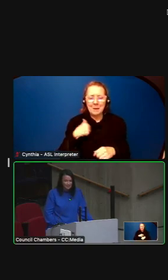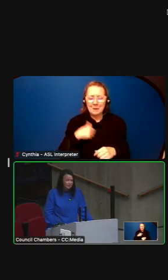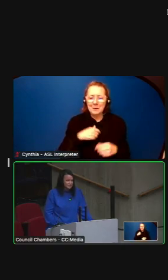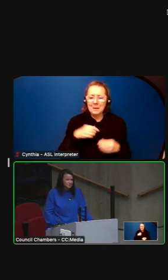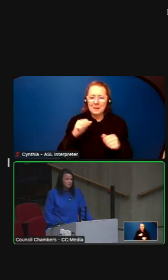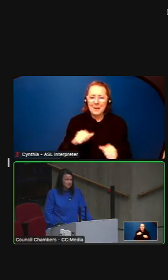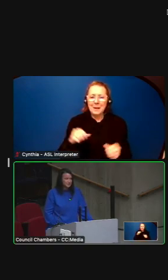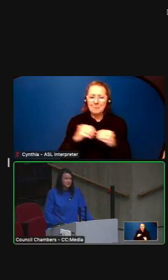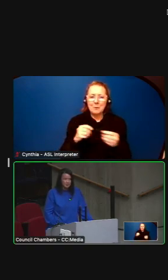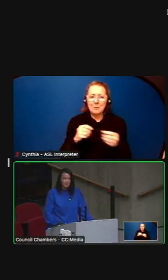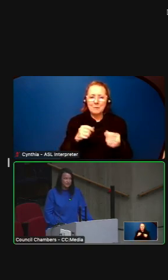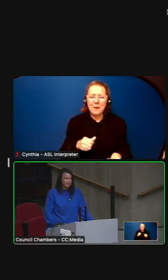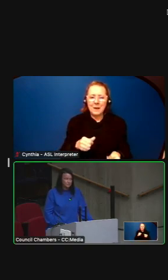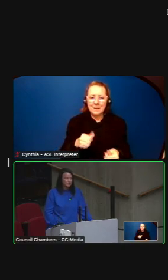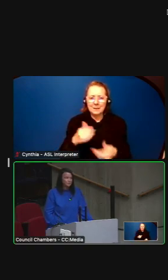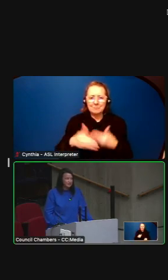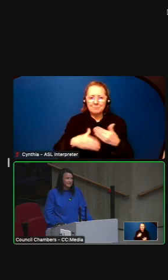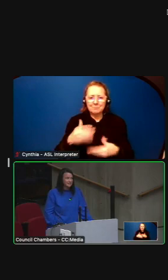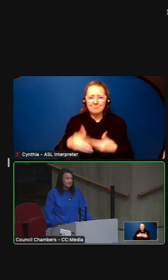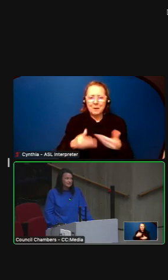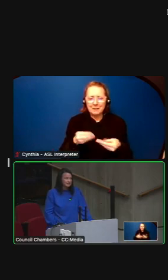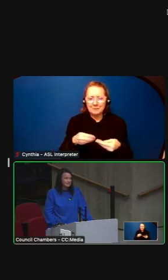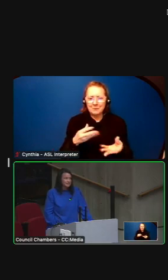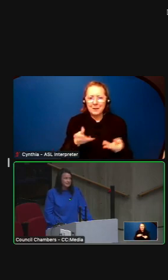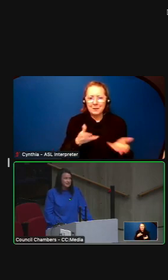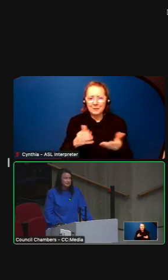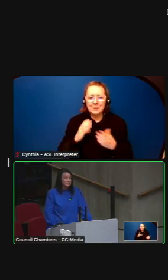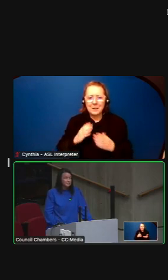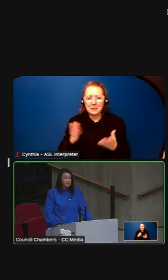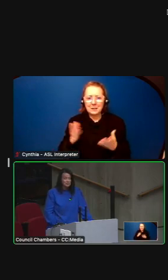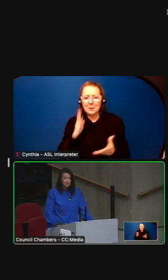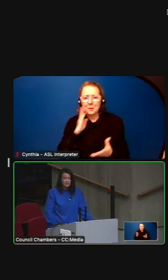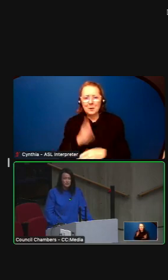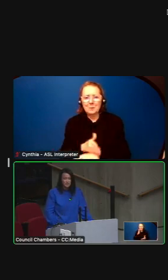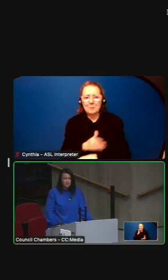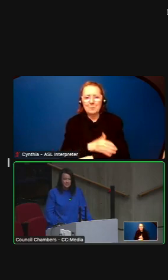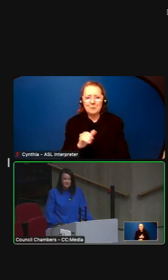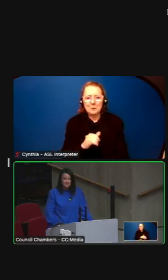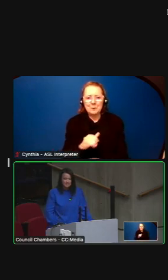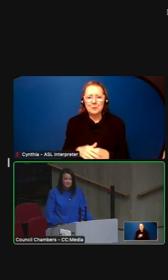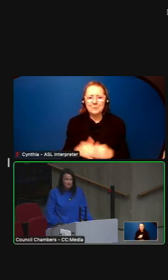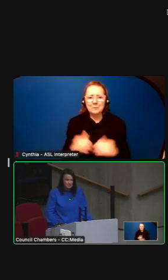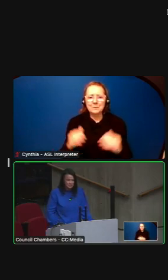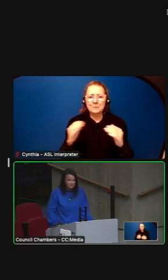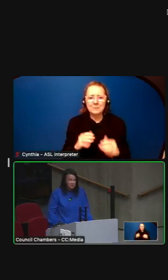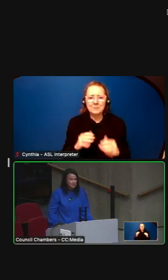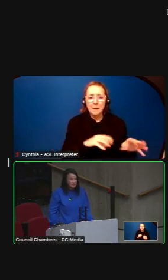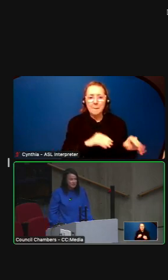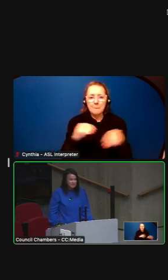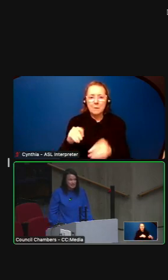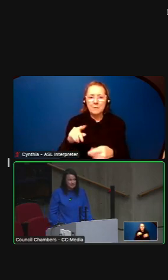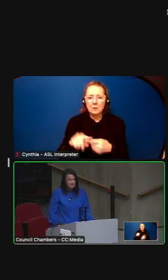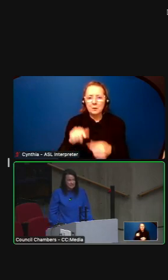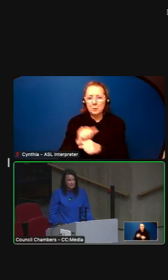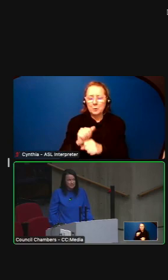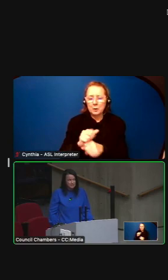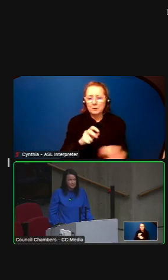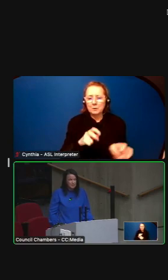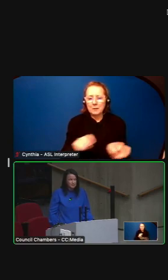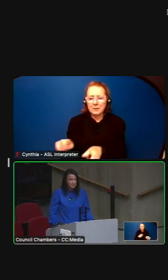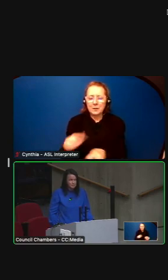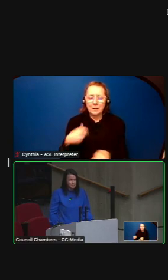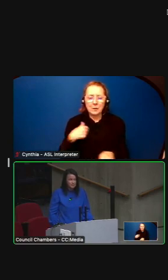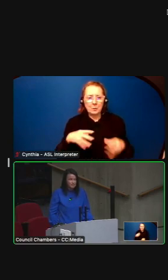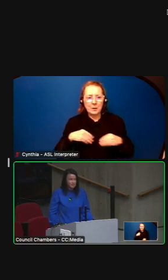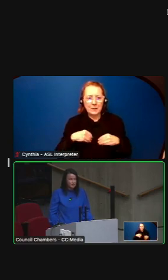think our customer service will only improve with it. The moving to work transition, as many of you know, we were accepted as a housing authority